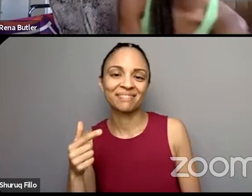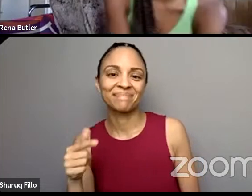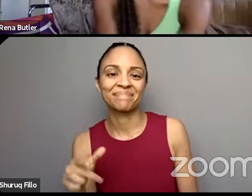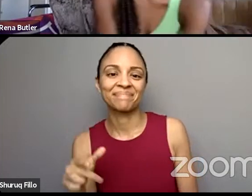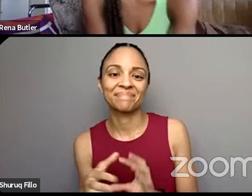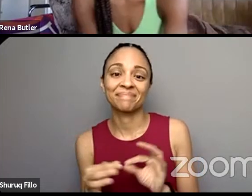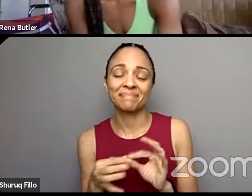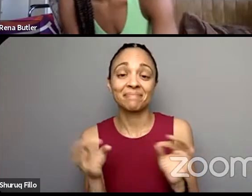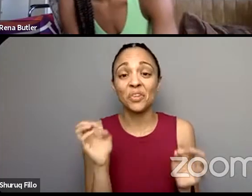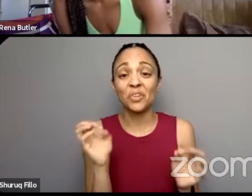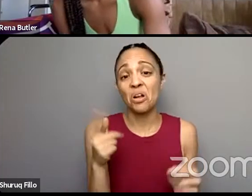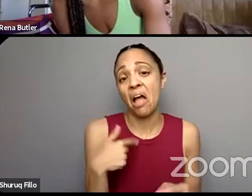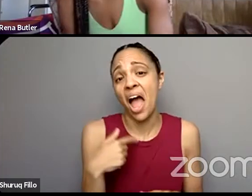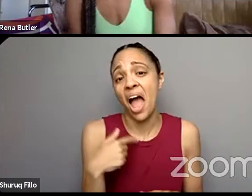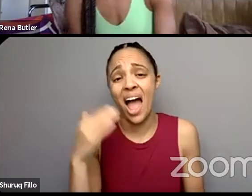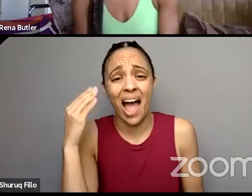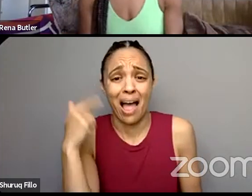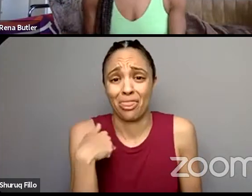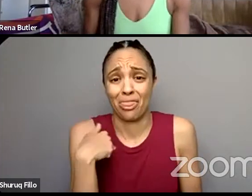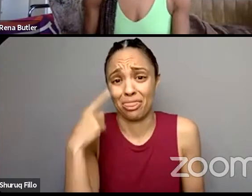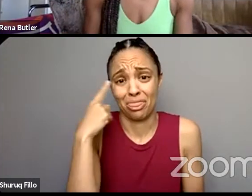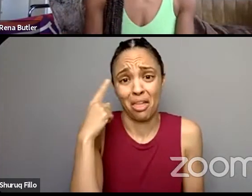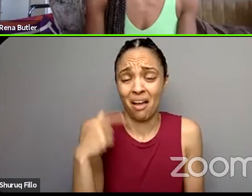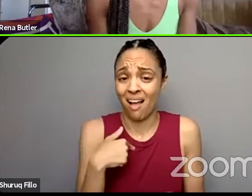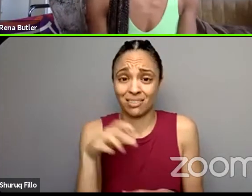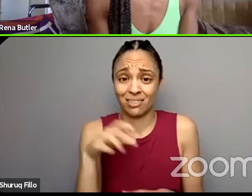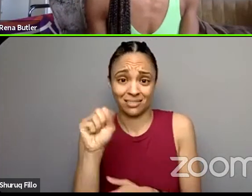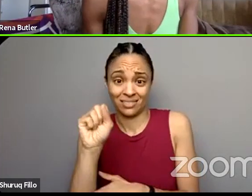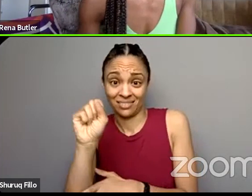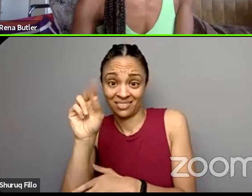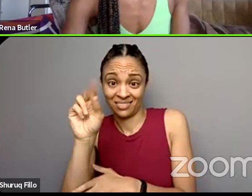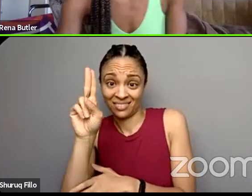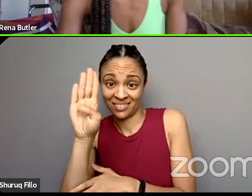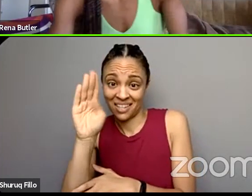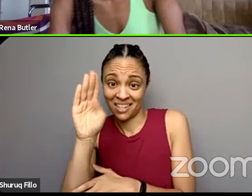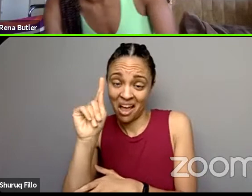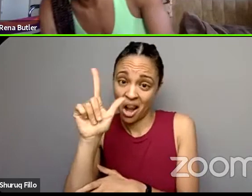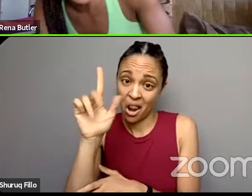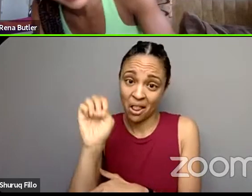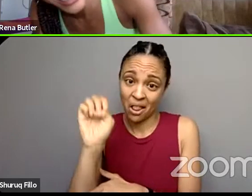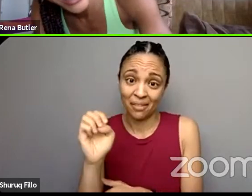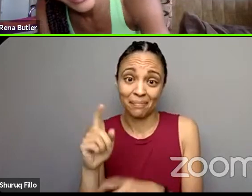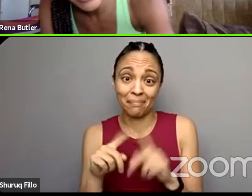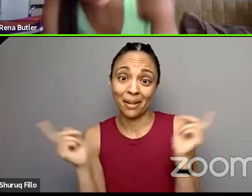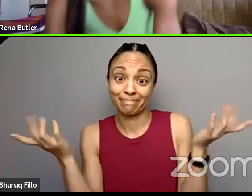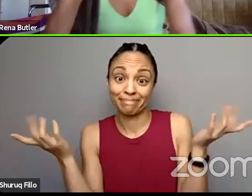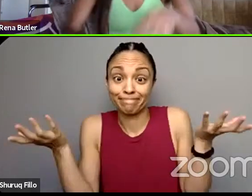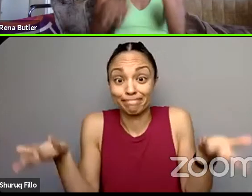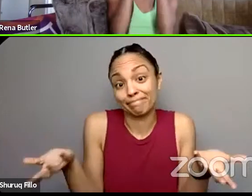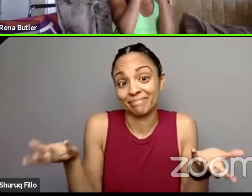I had to get not my. That's much. Come on, sip that tea. What's the tea? Wait.